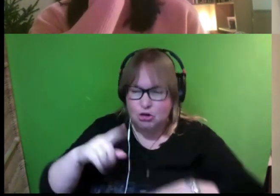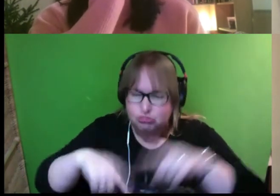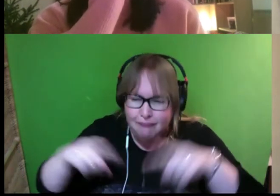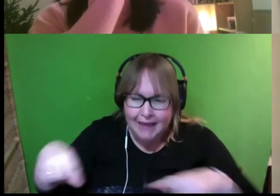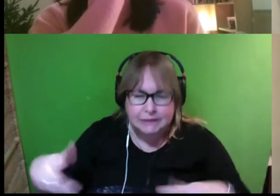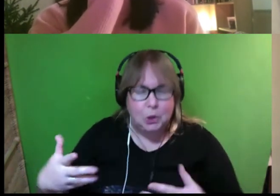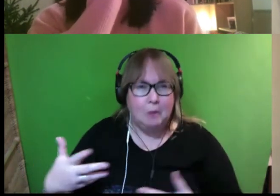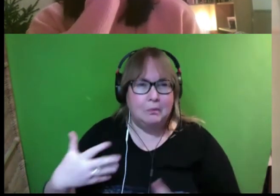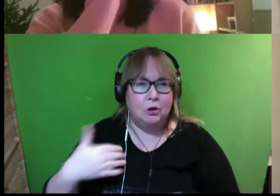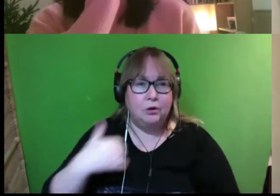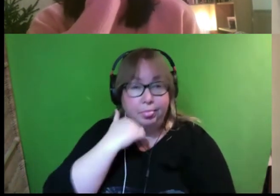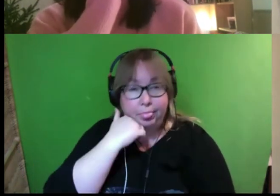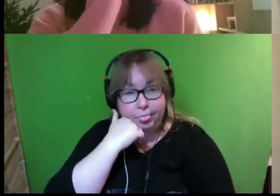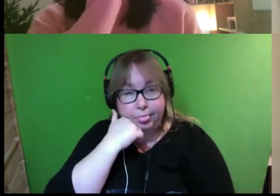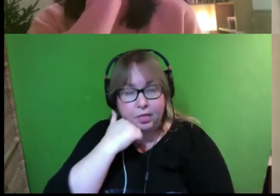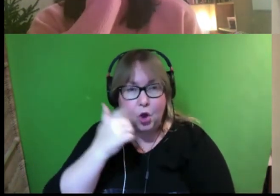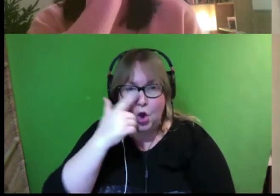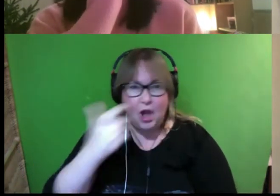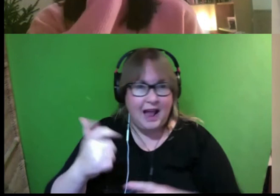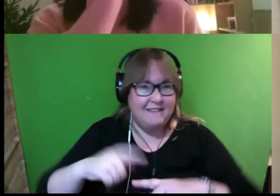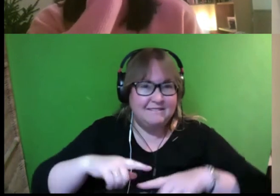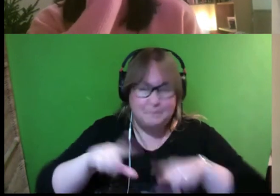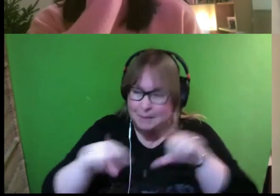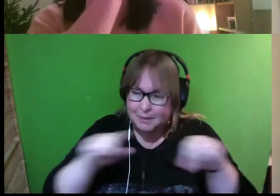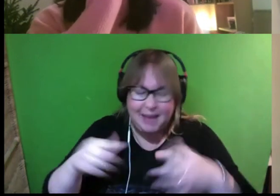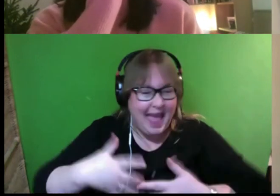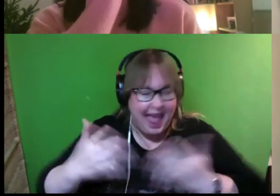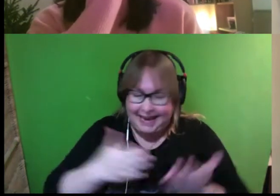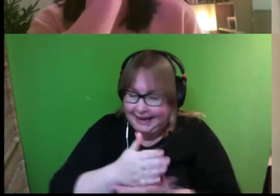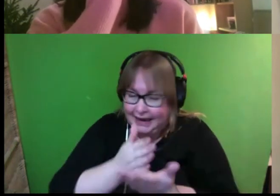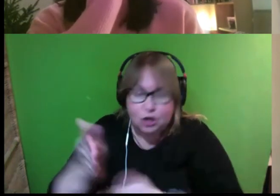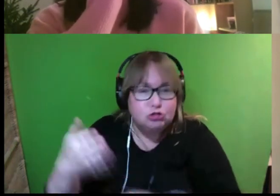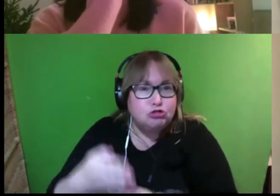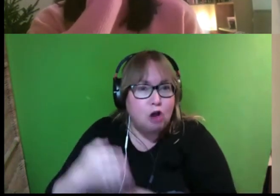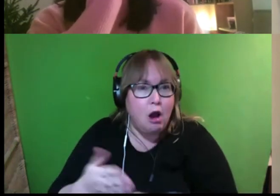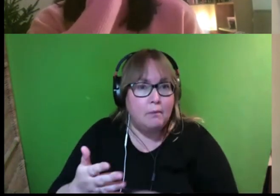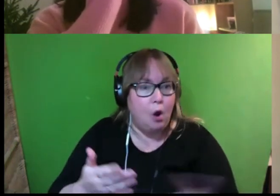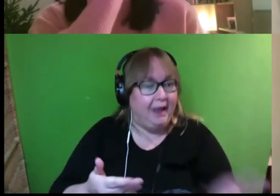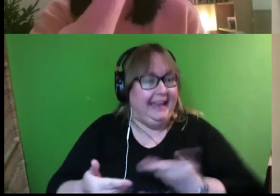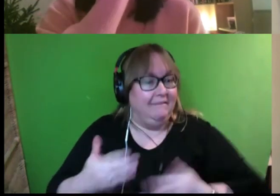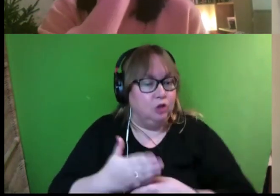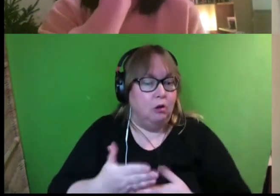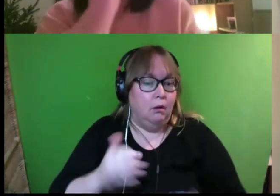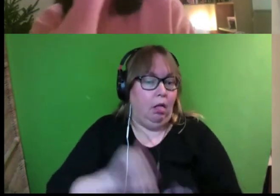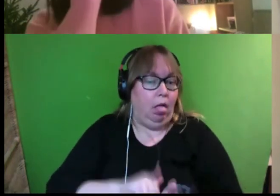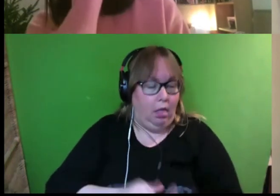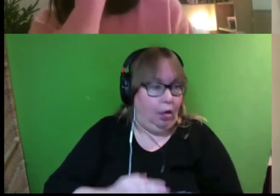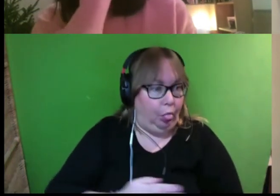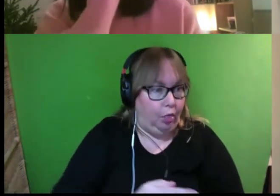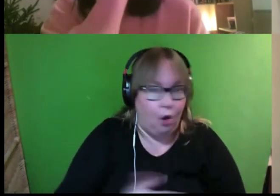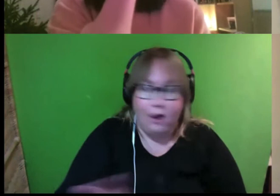it could have gone in any sort of direction depending on who decided to give me a chance.